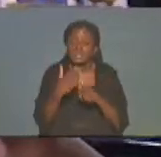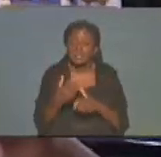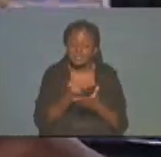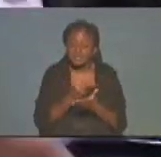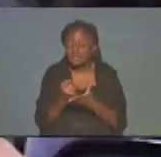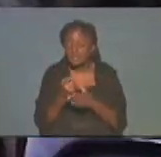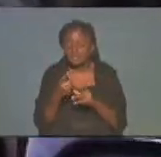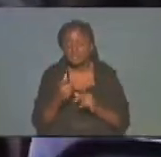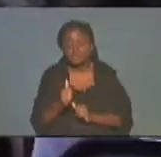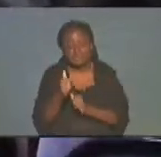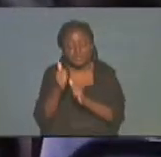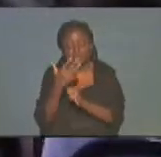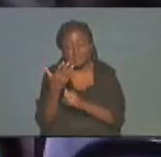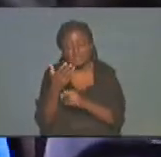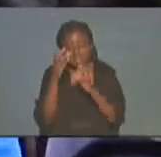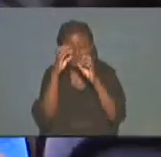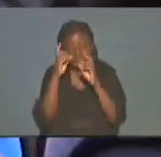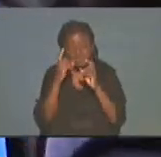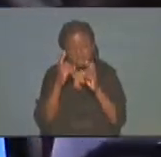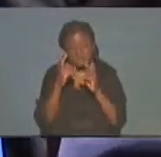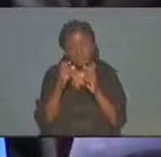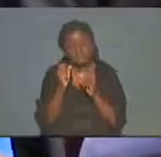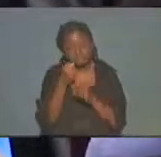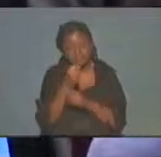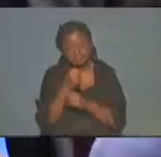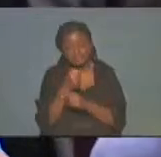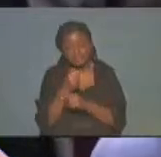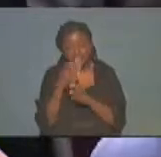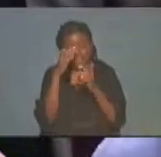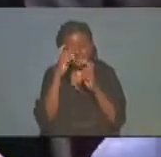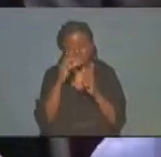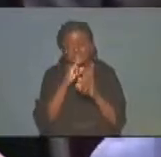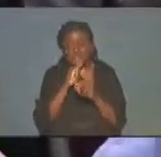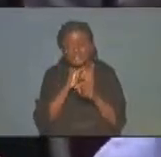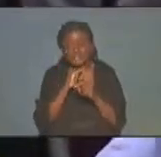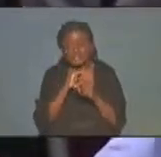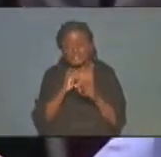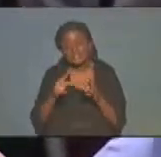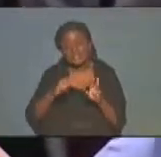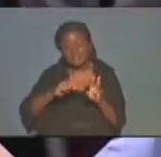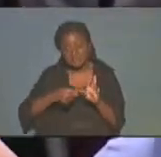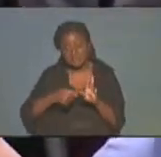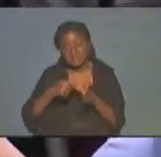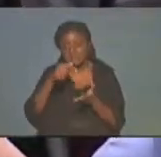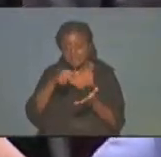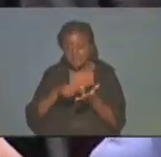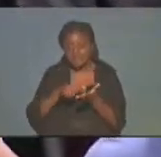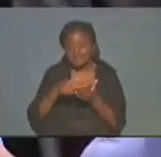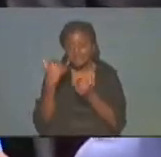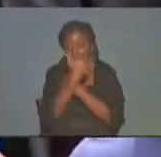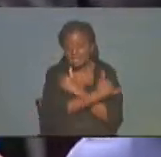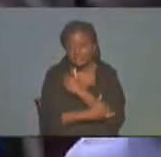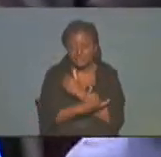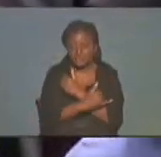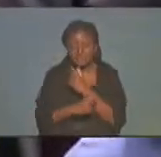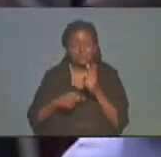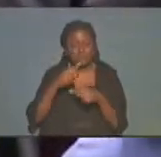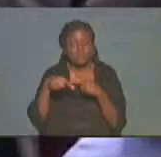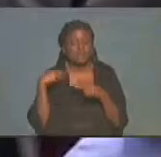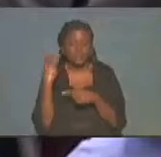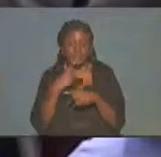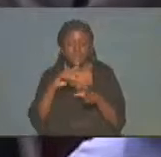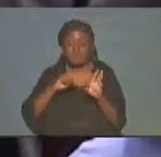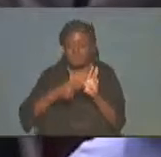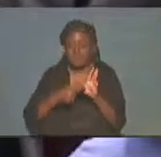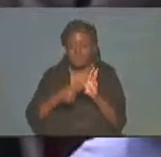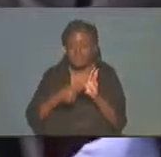scholarships to pursue their education. Absolutely. Education is the bedrock of this country. When we became an independent nation, education